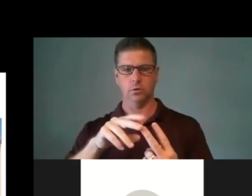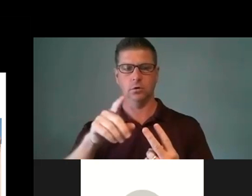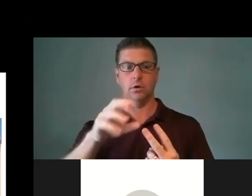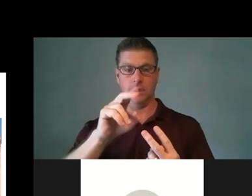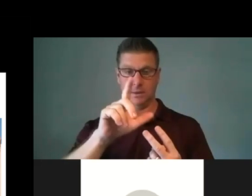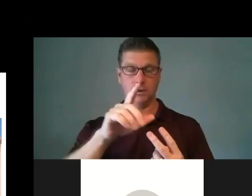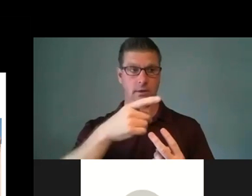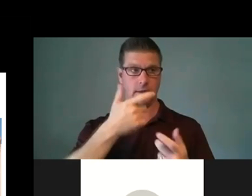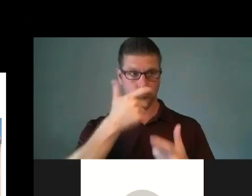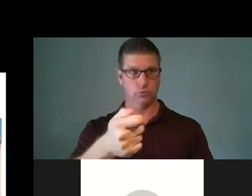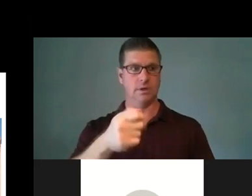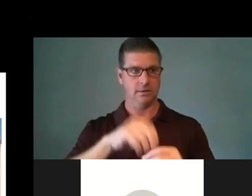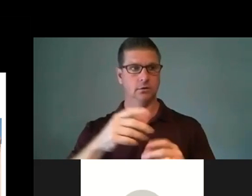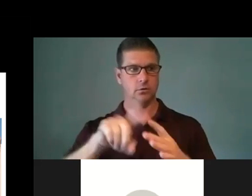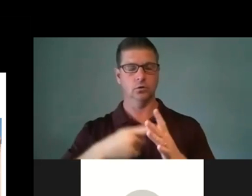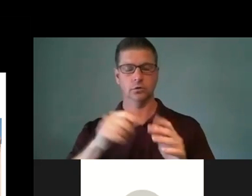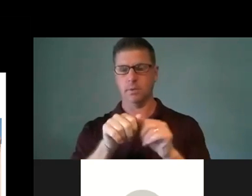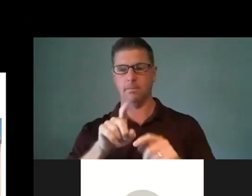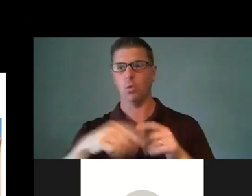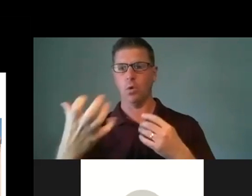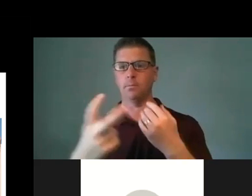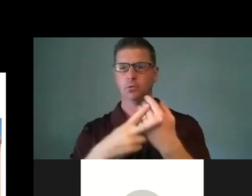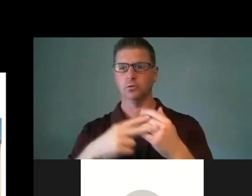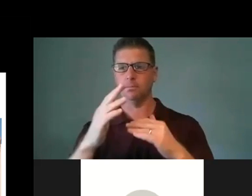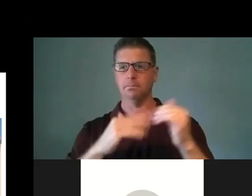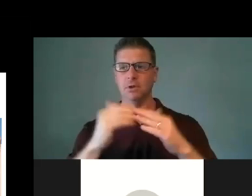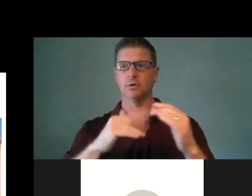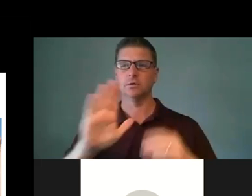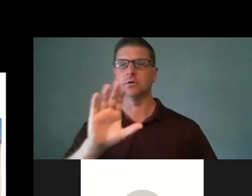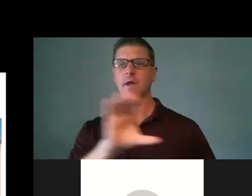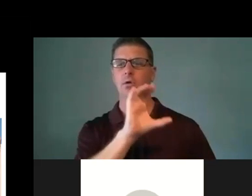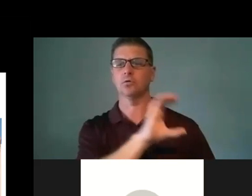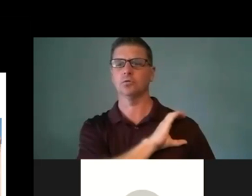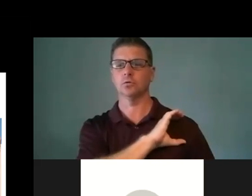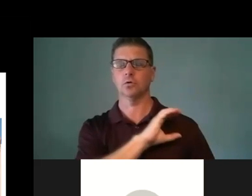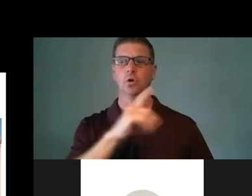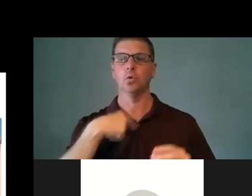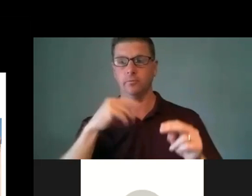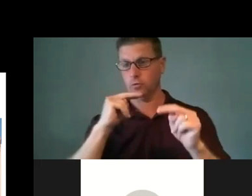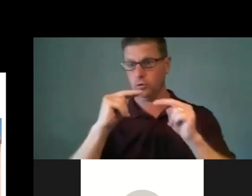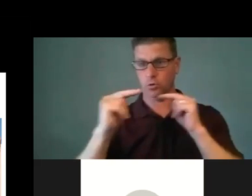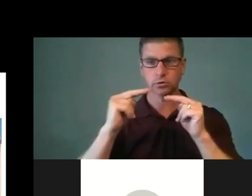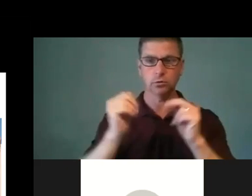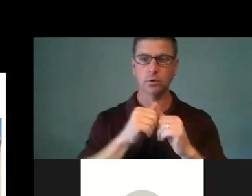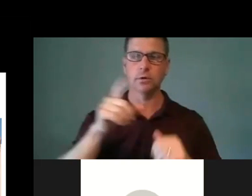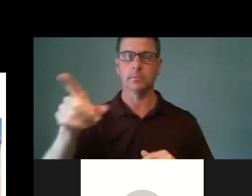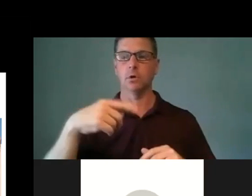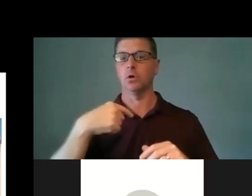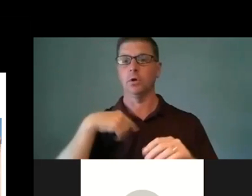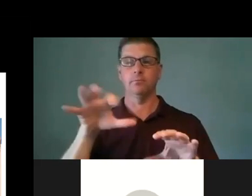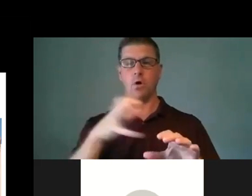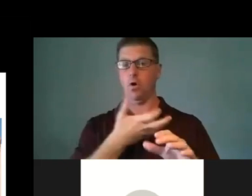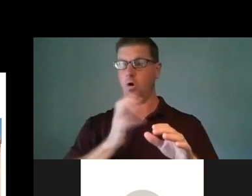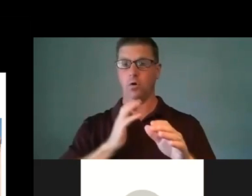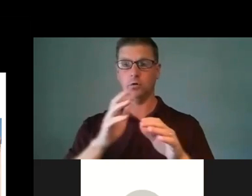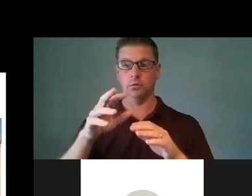in activating the space, but would like to preserve the building's character. We've negotiated with them, done our due diligence, and we think we've